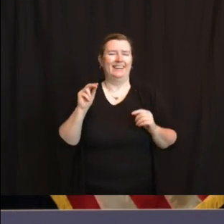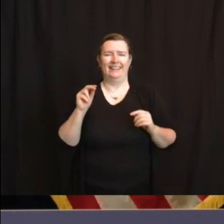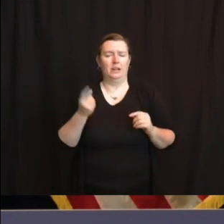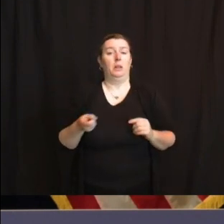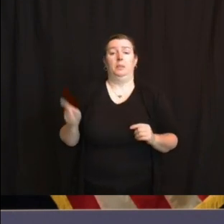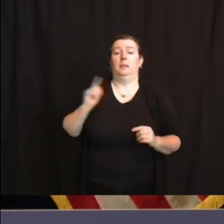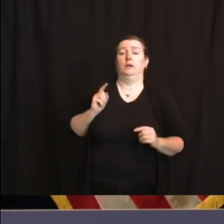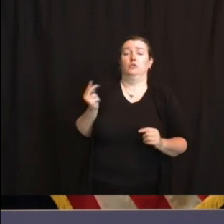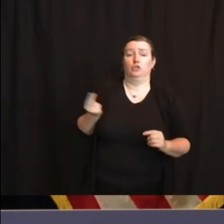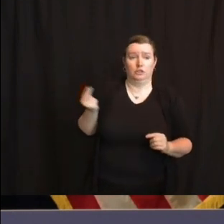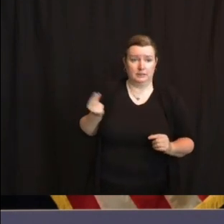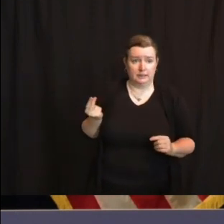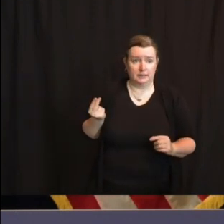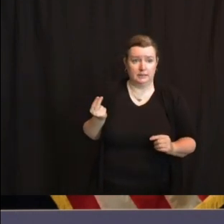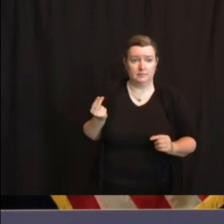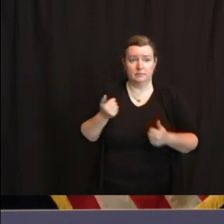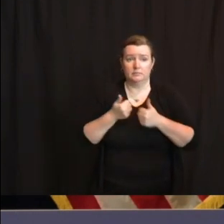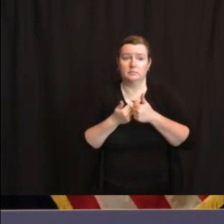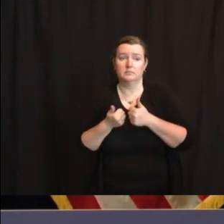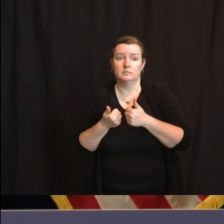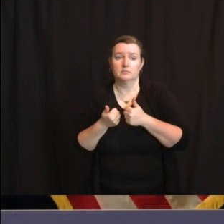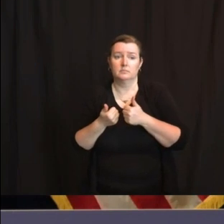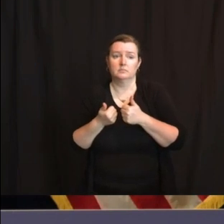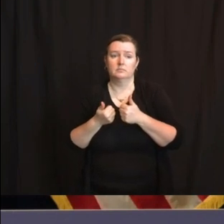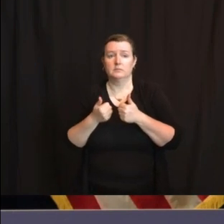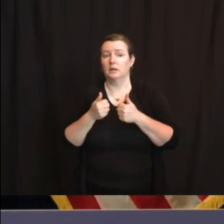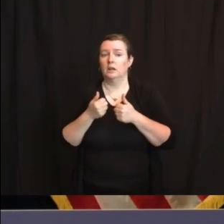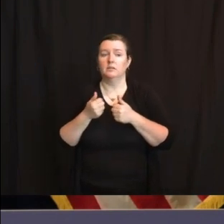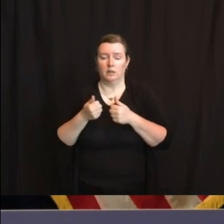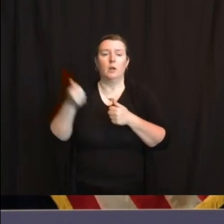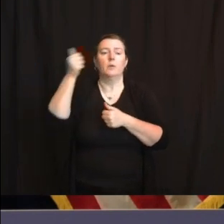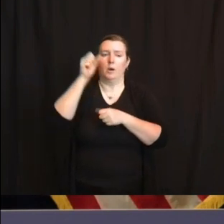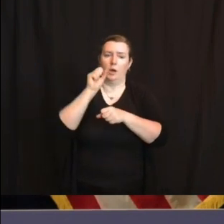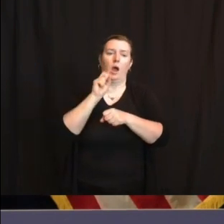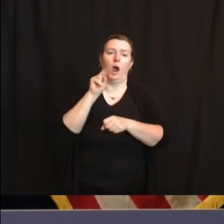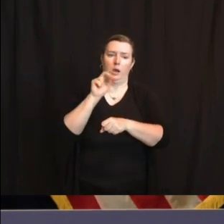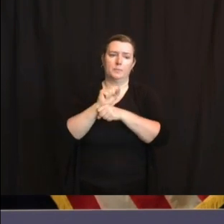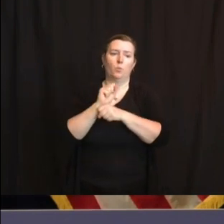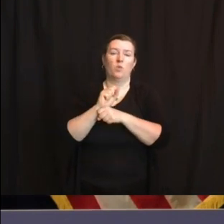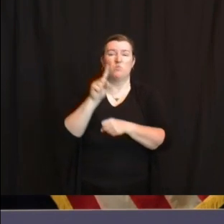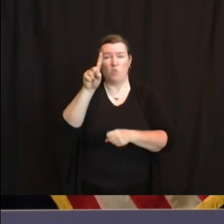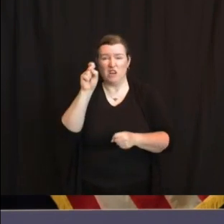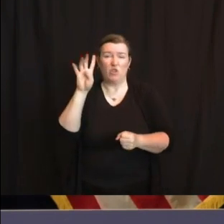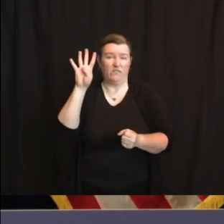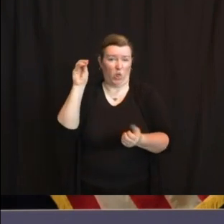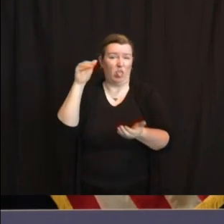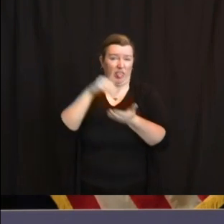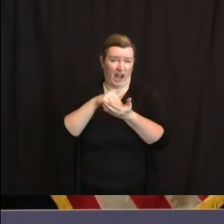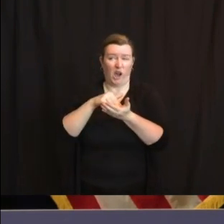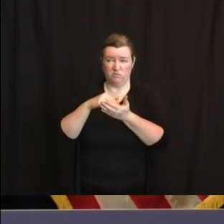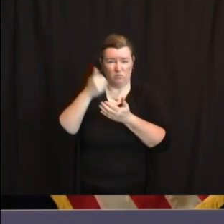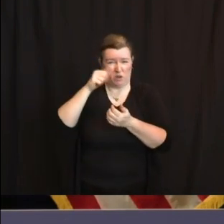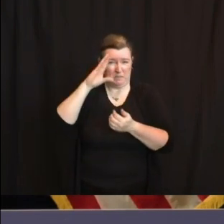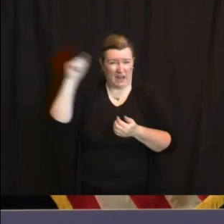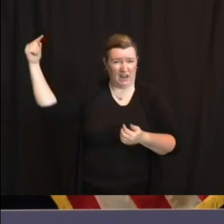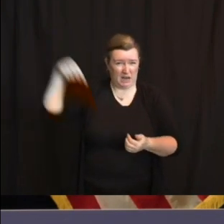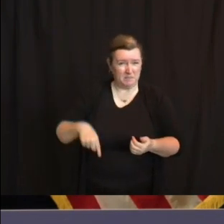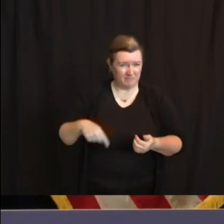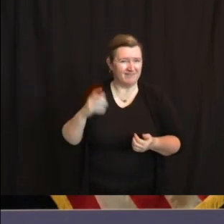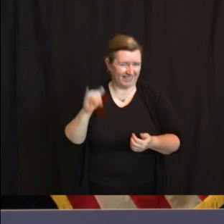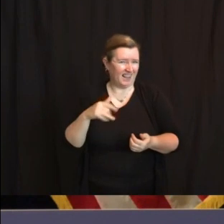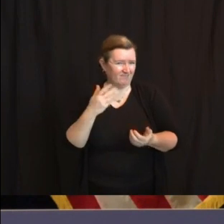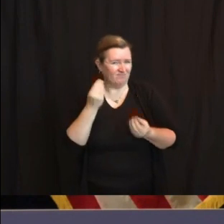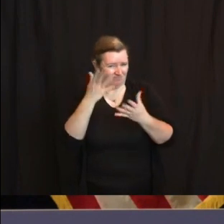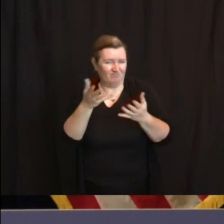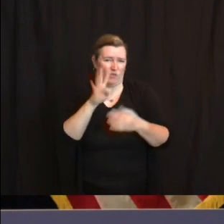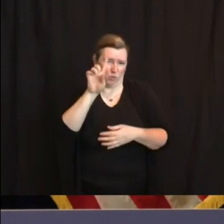department was on track to clear 140,000 claims off its backlog this week. And based on everything I know,